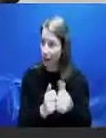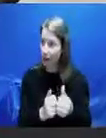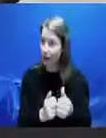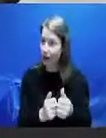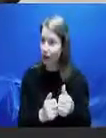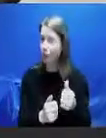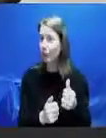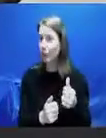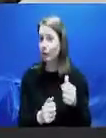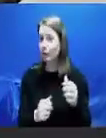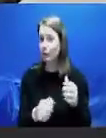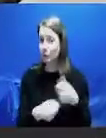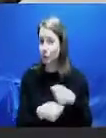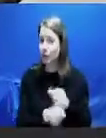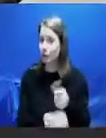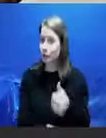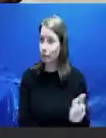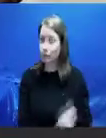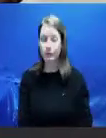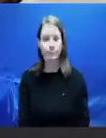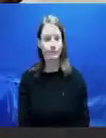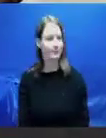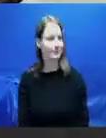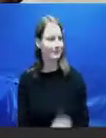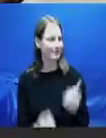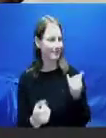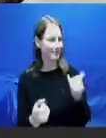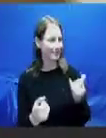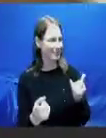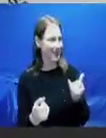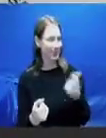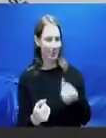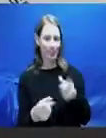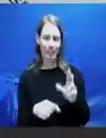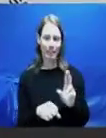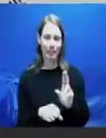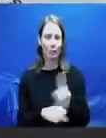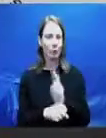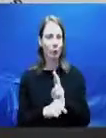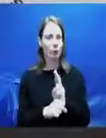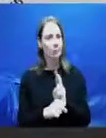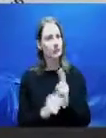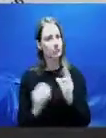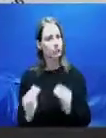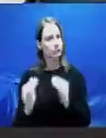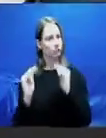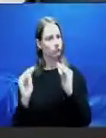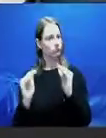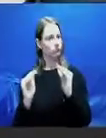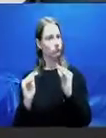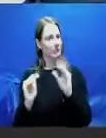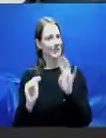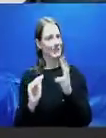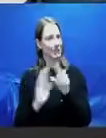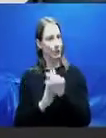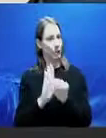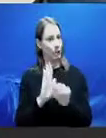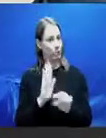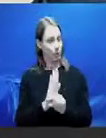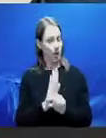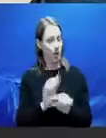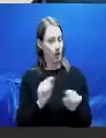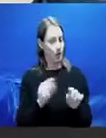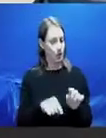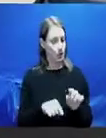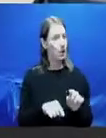new, more rigorous tasks. To write today's lesson for her accelerated 7th graders, she looked ahead to the 8th grade Common Core standard